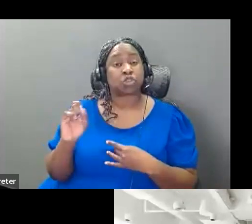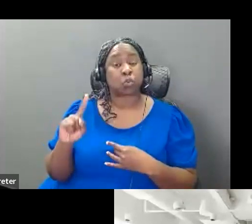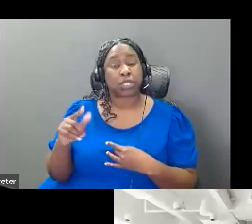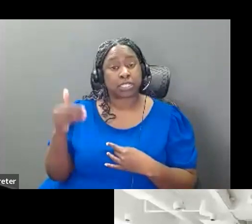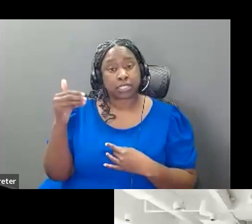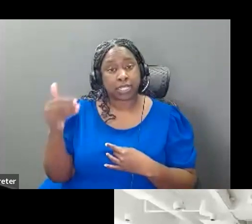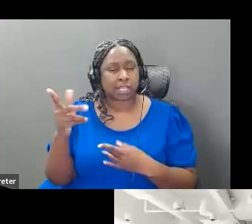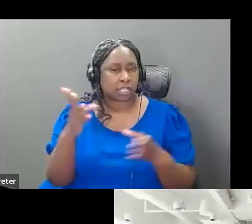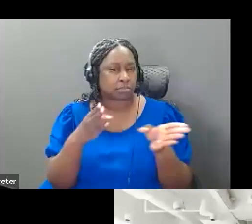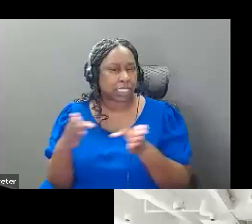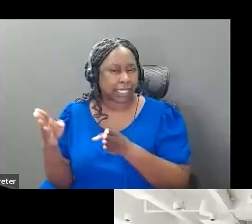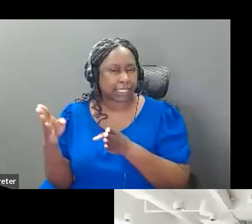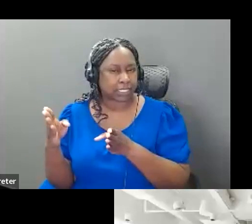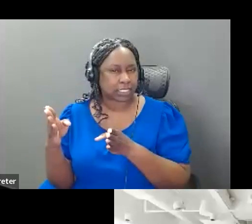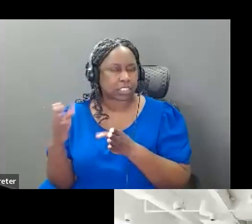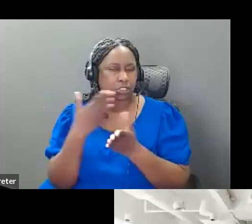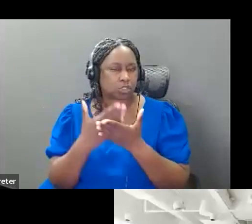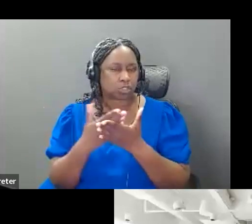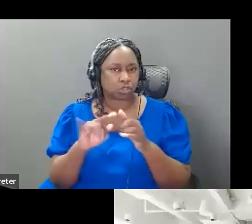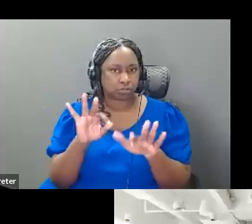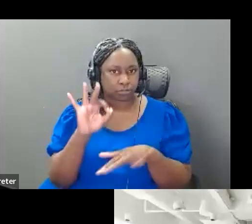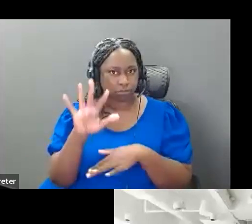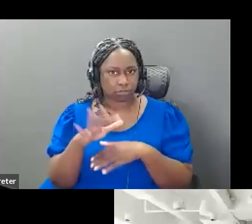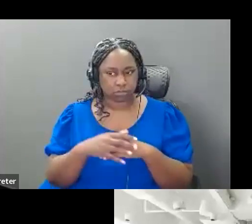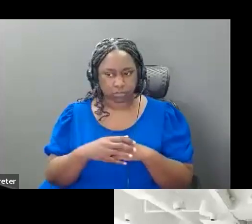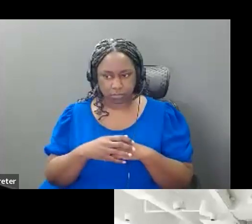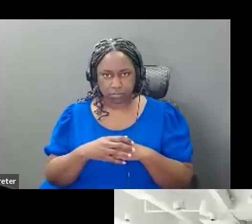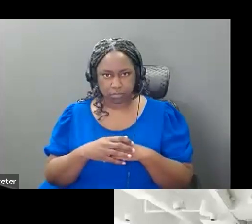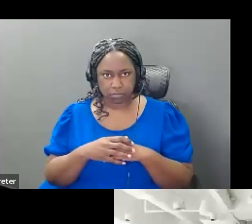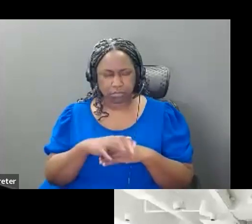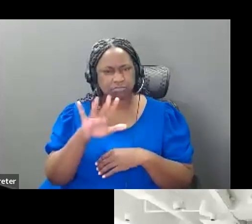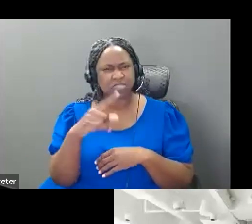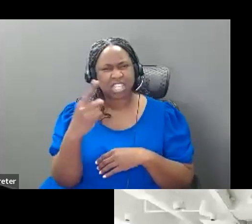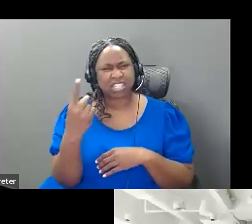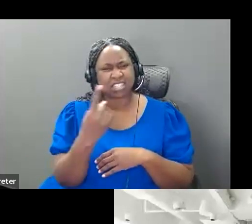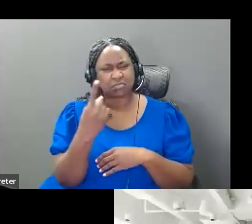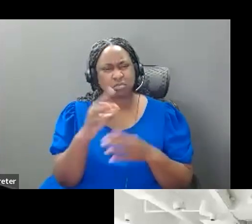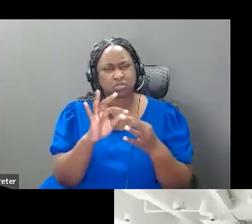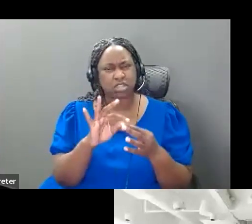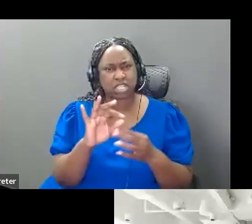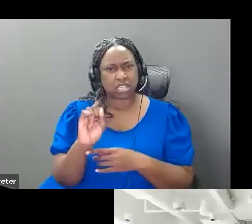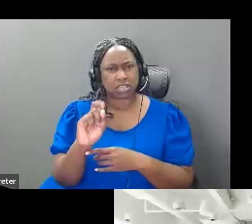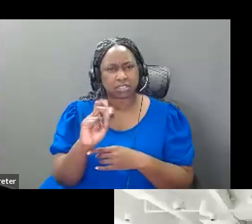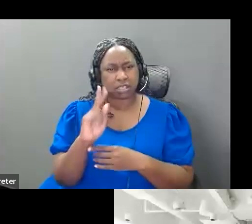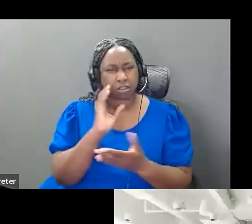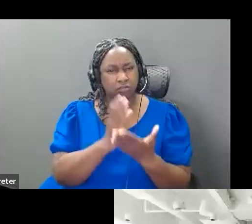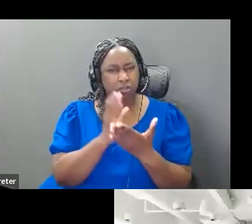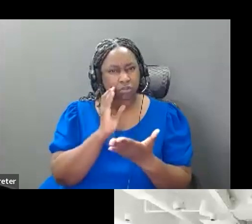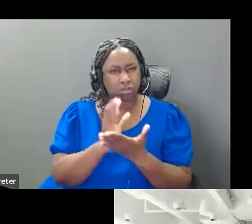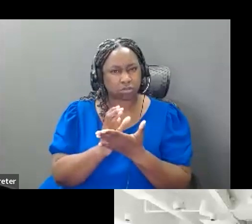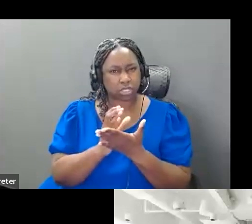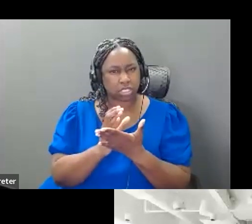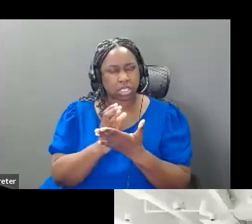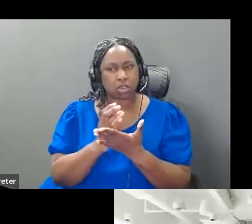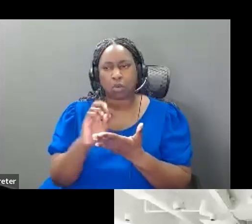the planning. Maybe this is a good place to surface this for everybody. And the question is there something about stock photos in general versus hiring a photographer to